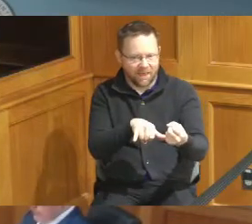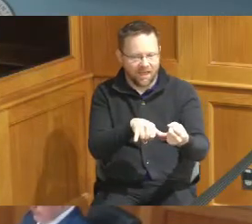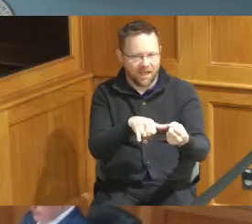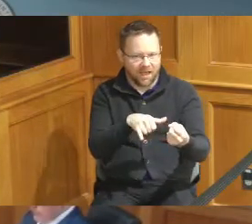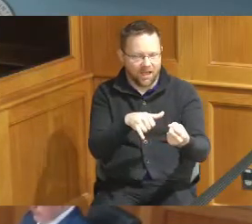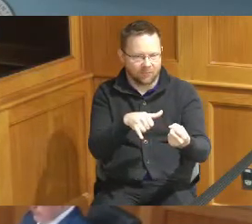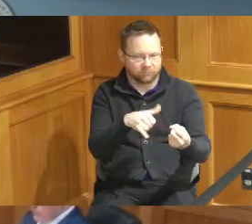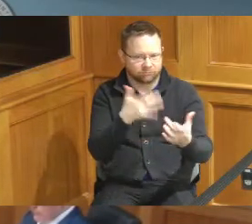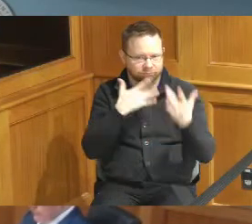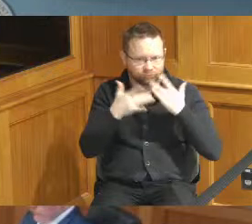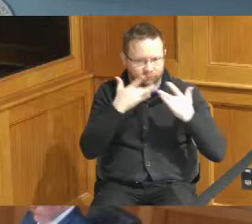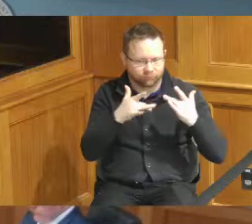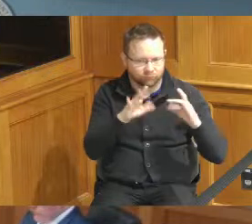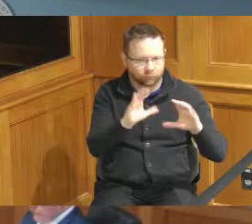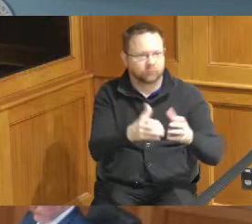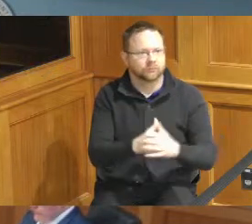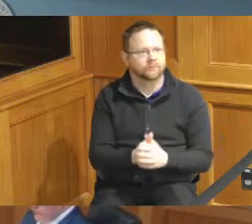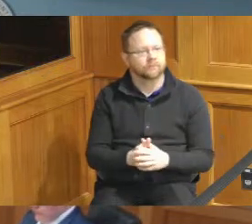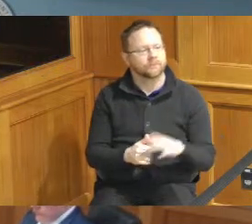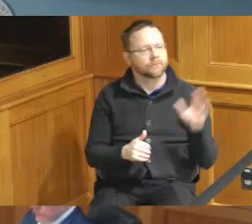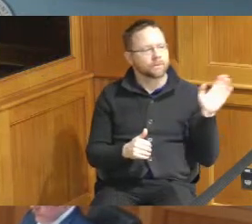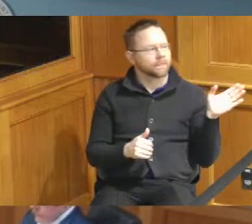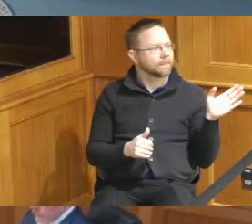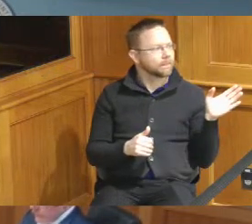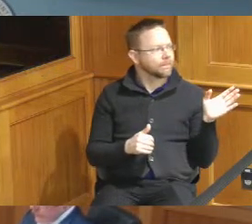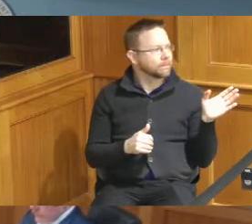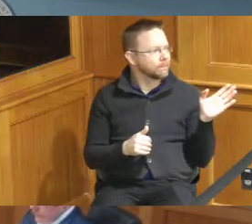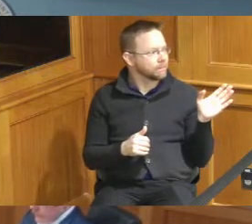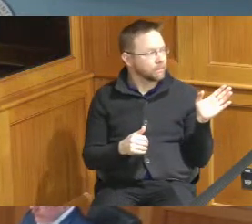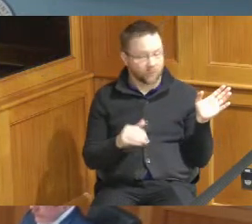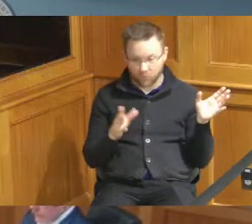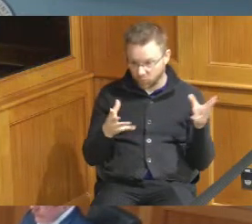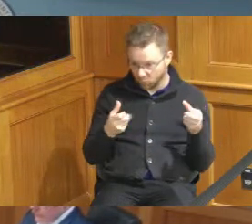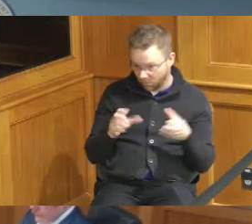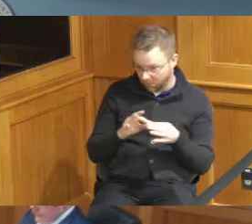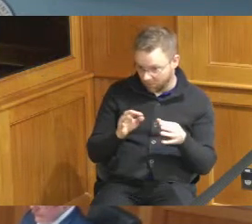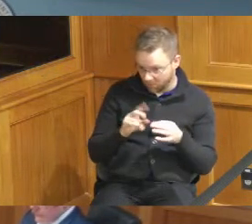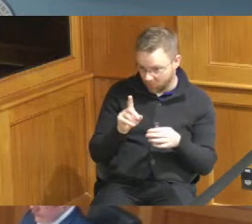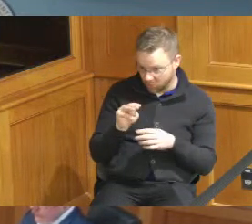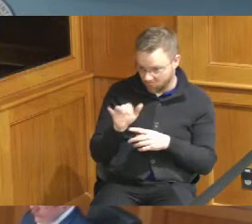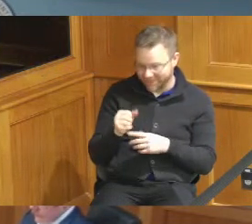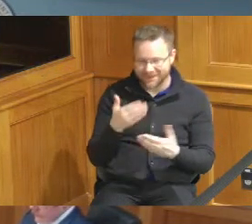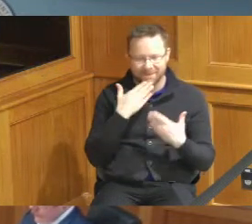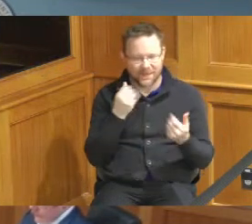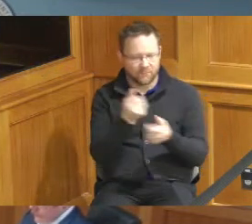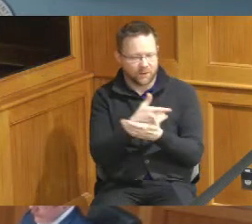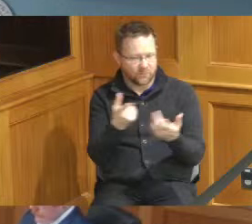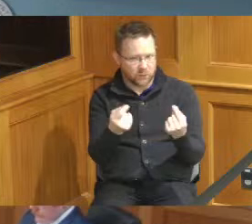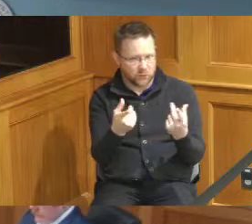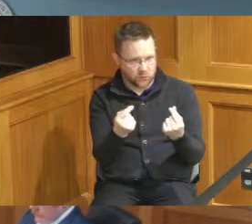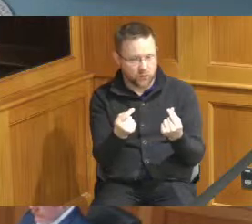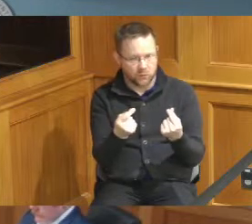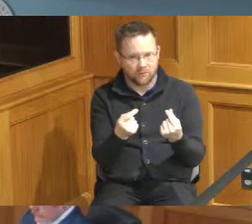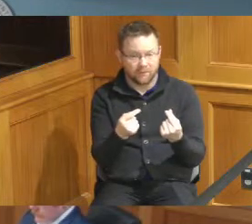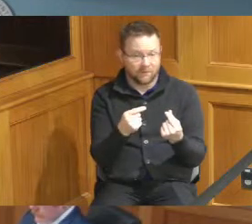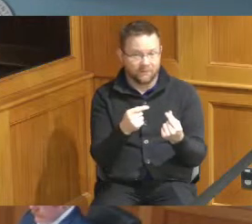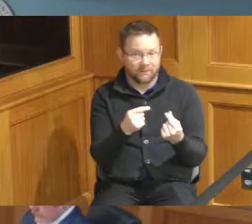leave, Commissioner Dumas, would you like to say something? Thank you for all you do. You haven't done enough.